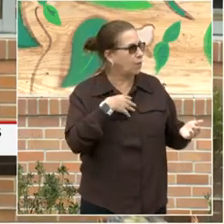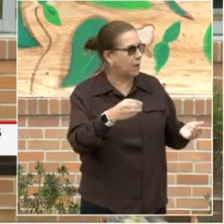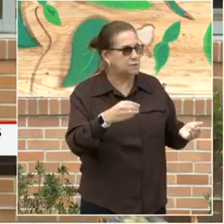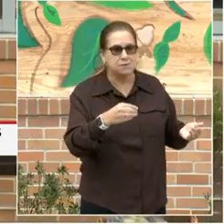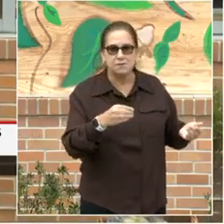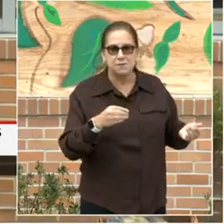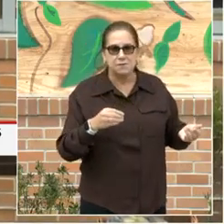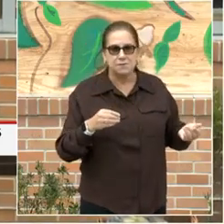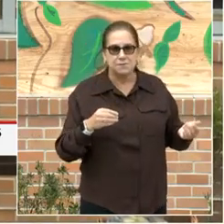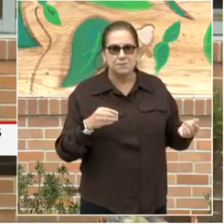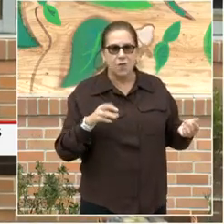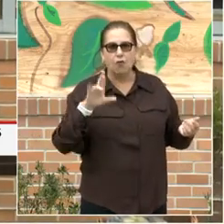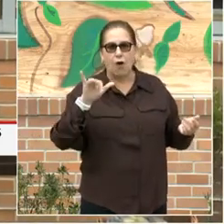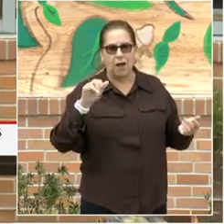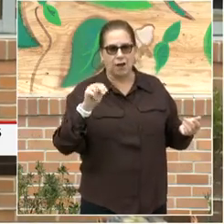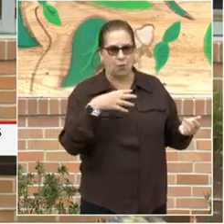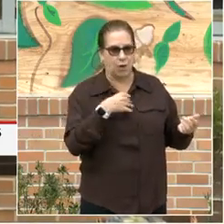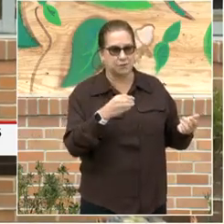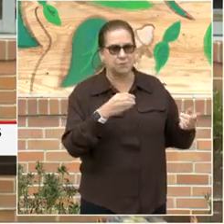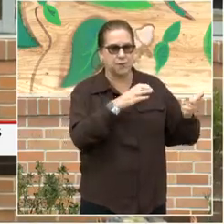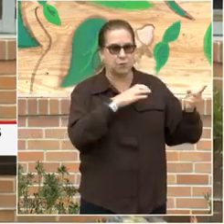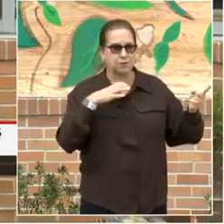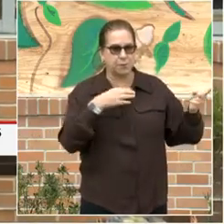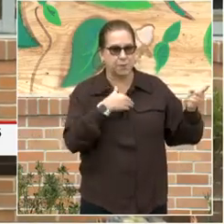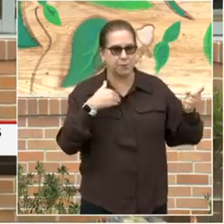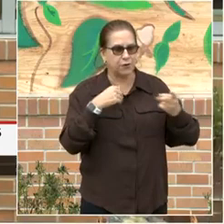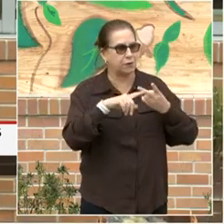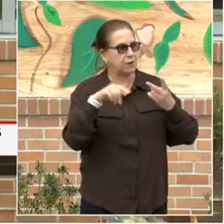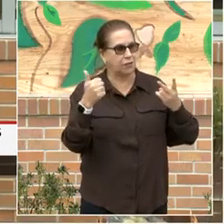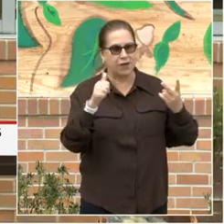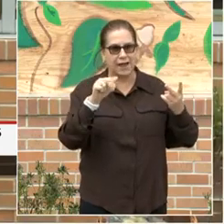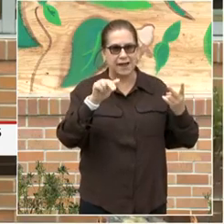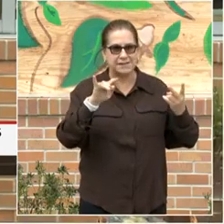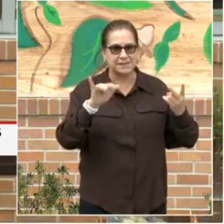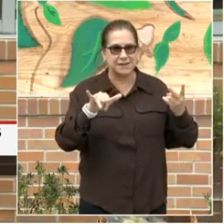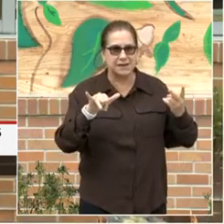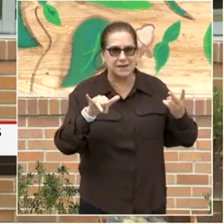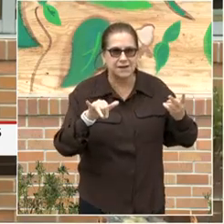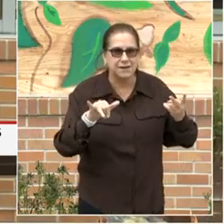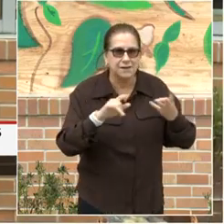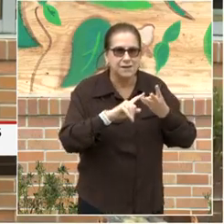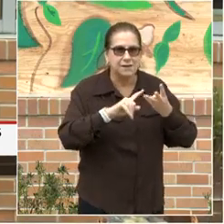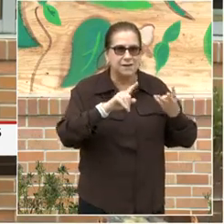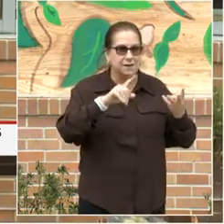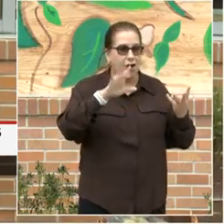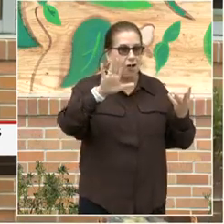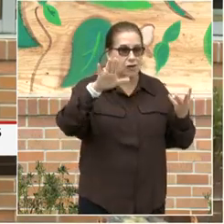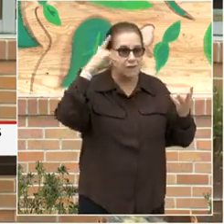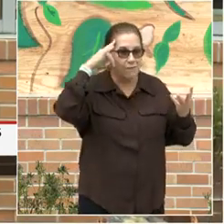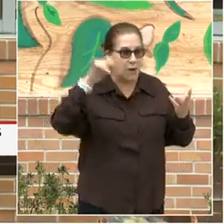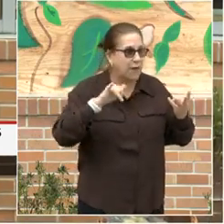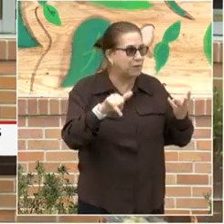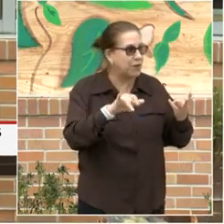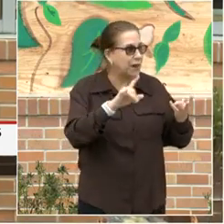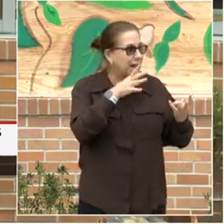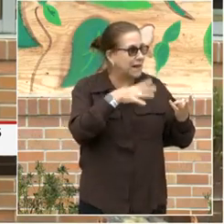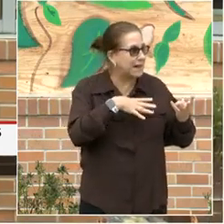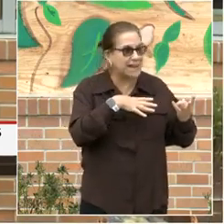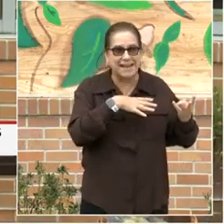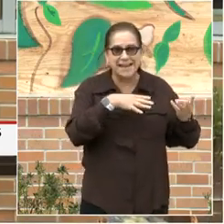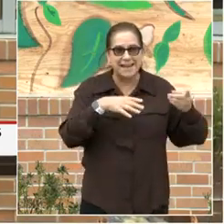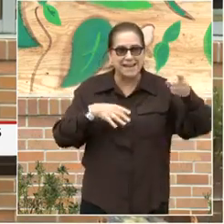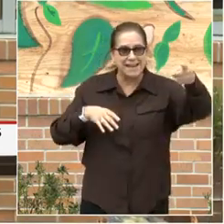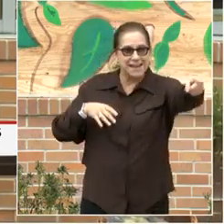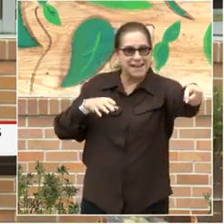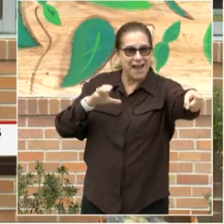council member, Anita Bonds. Give her a big round of applause. And your forever First Lady, Cora Masters-Berry. Give